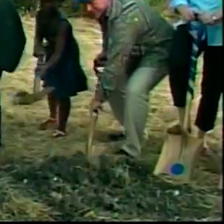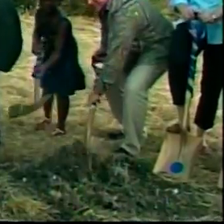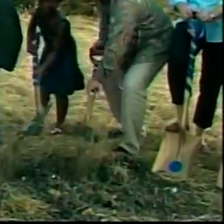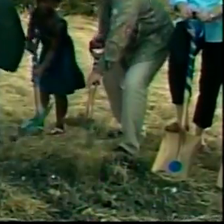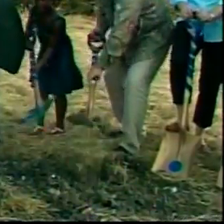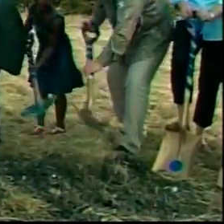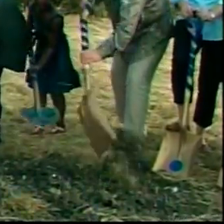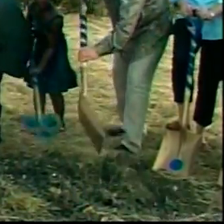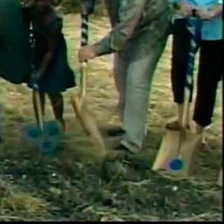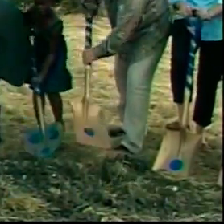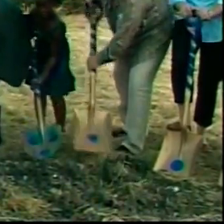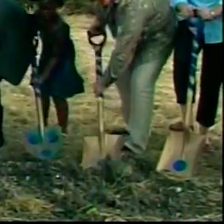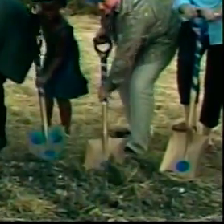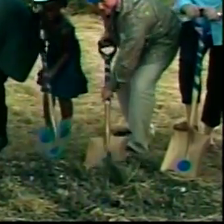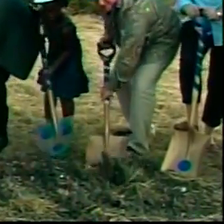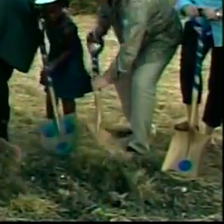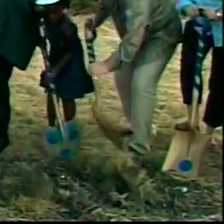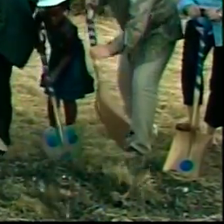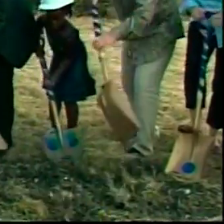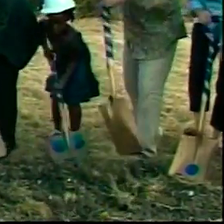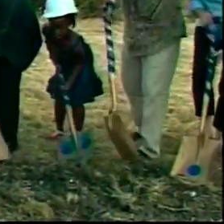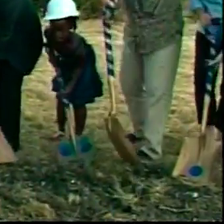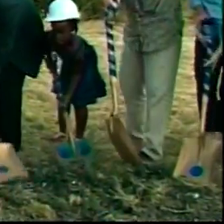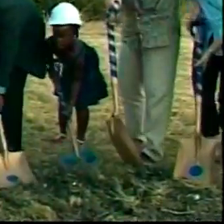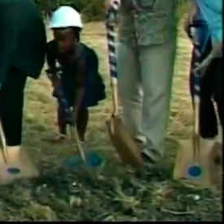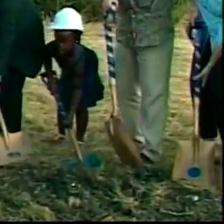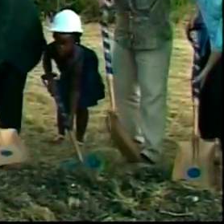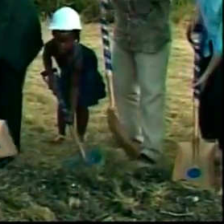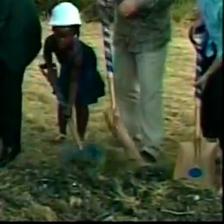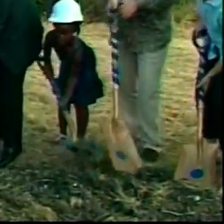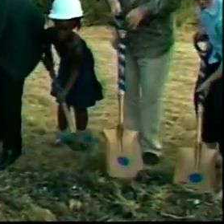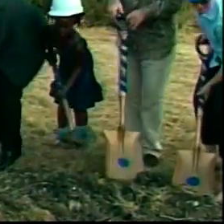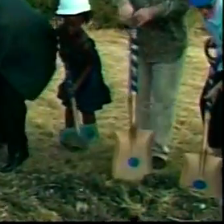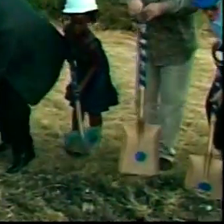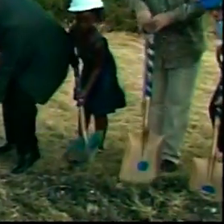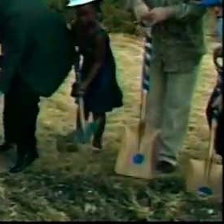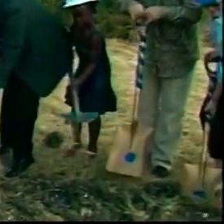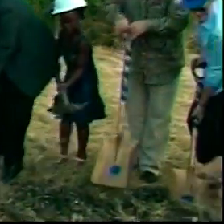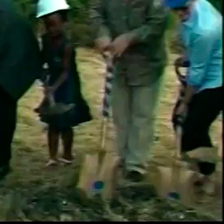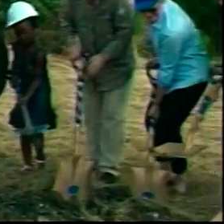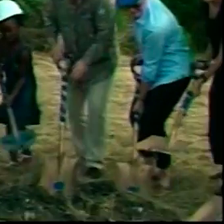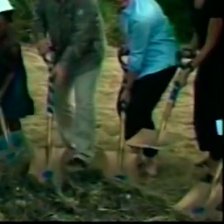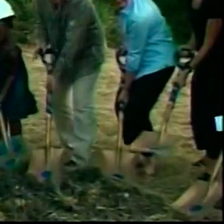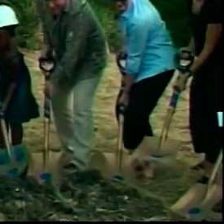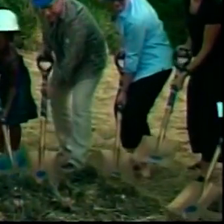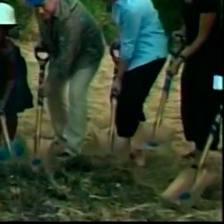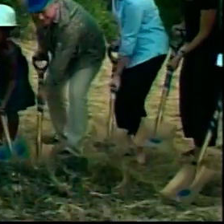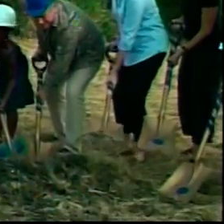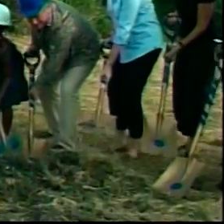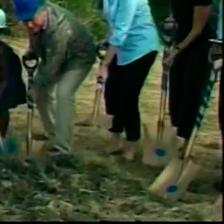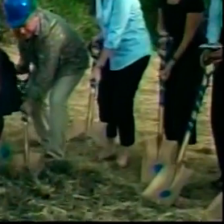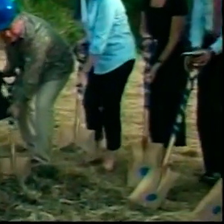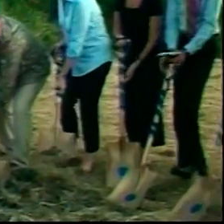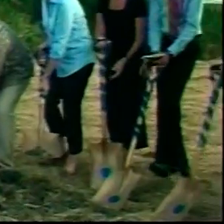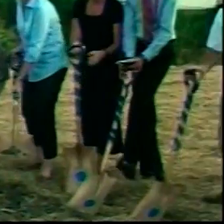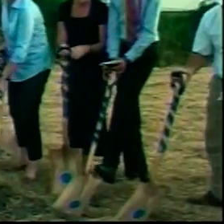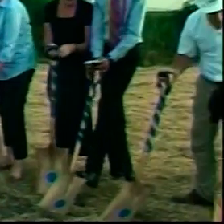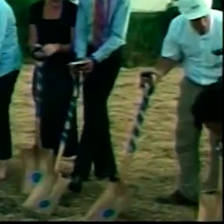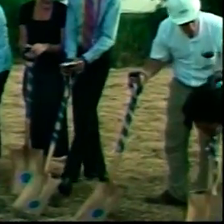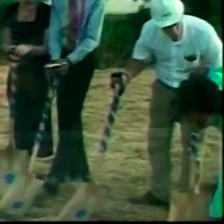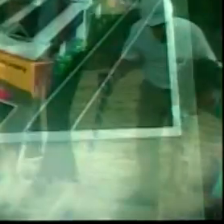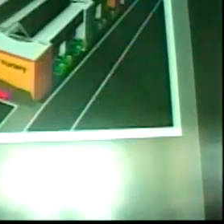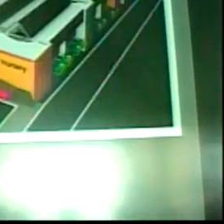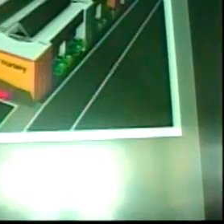points out that Barbados has completed all other goals outlined by the Education for All initiative. Mr. Jones was speaking at the